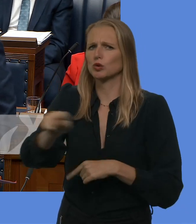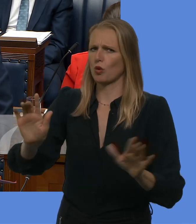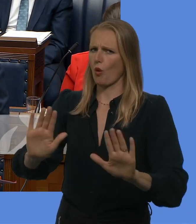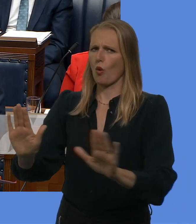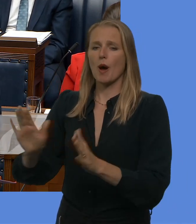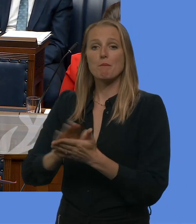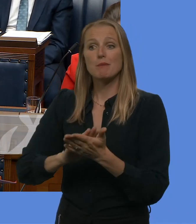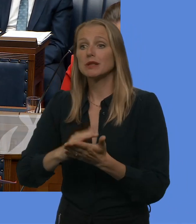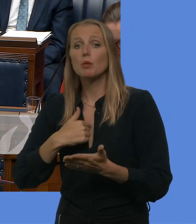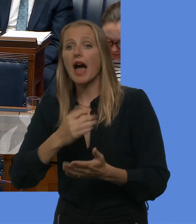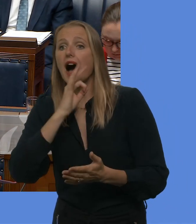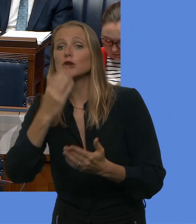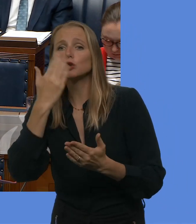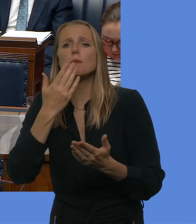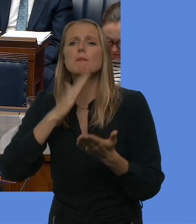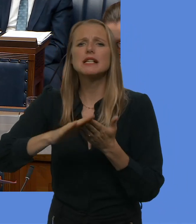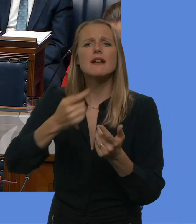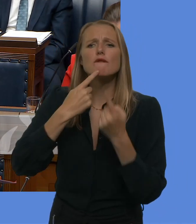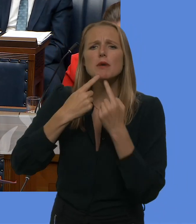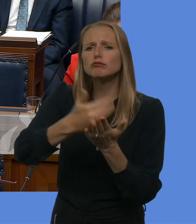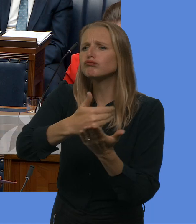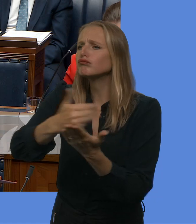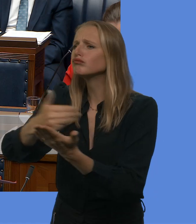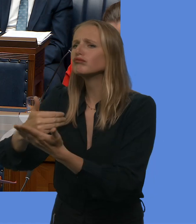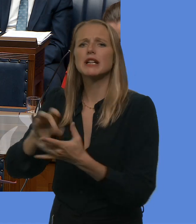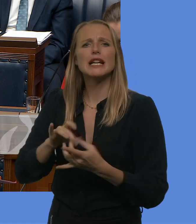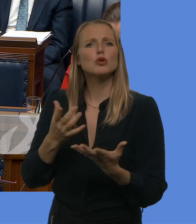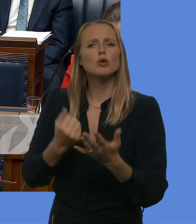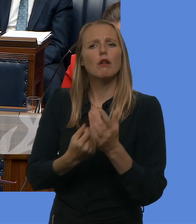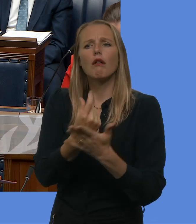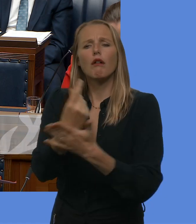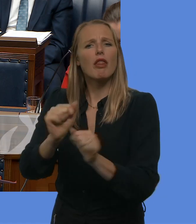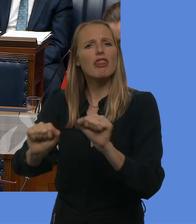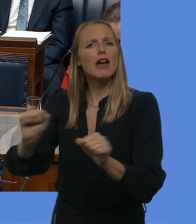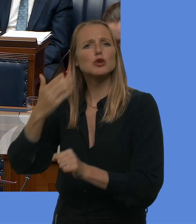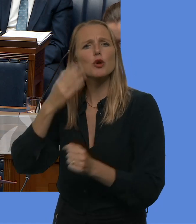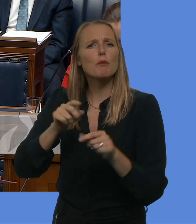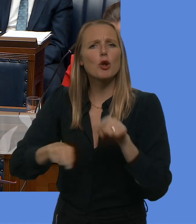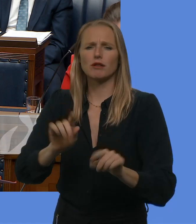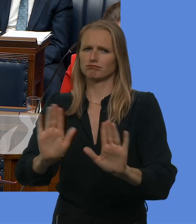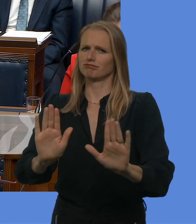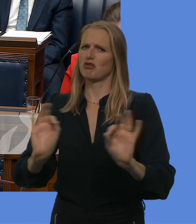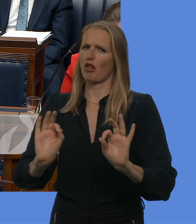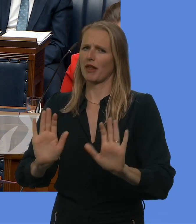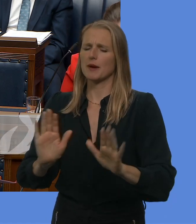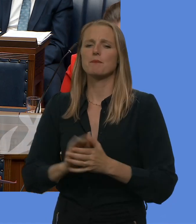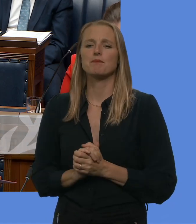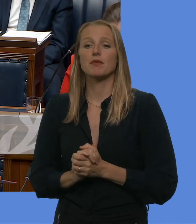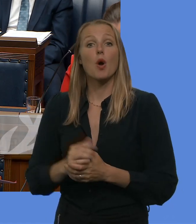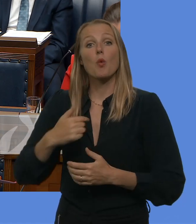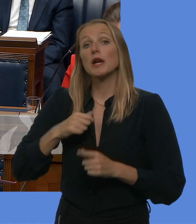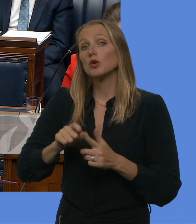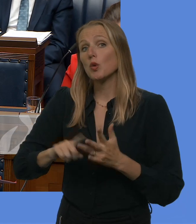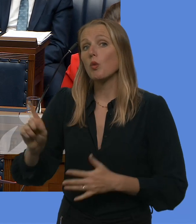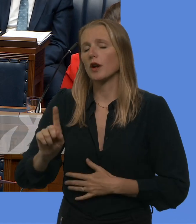from schools in relation to bullying incidents. Following initial information and training, offers the Department established